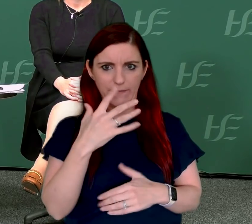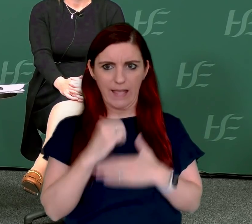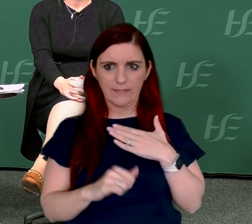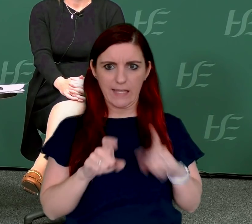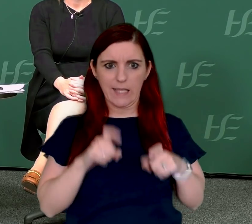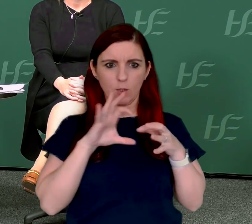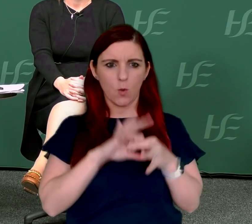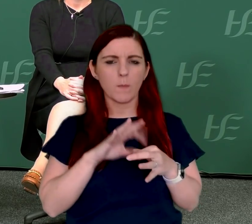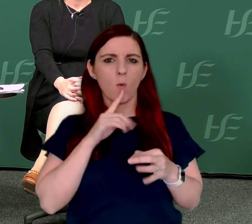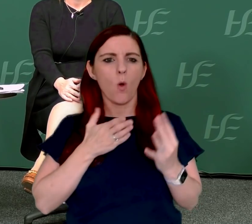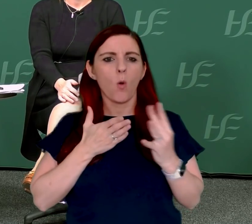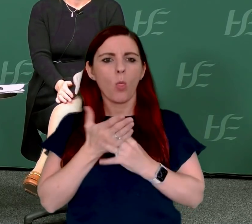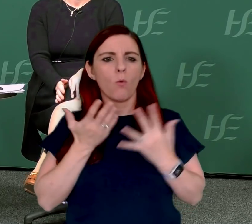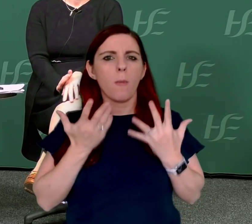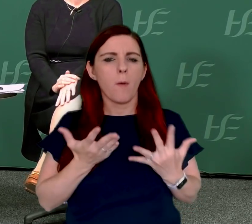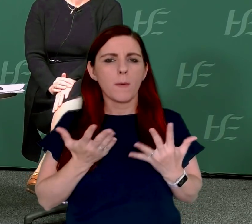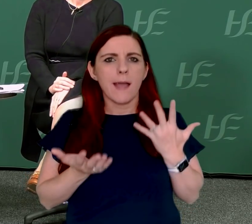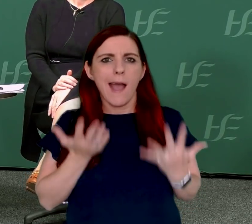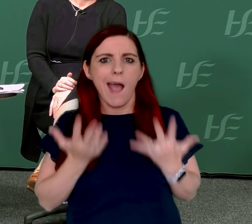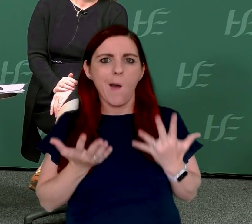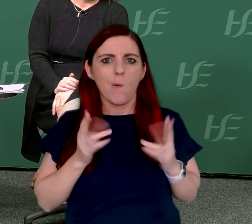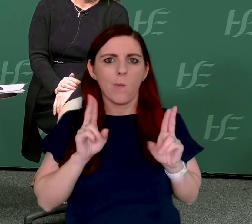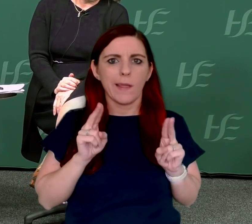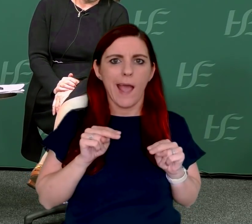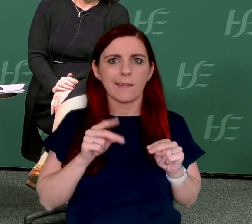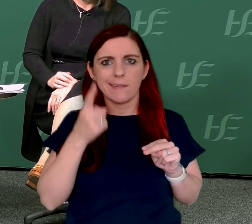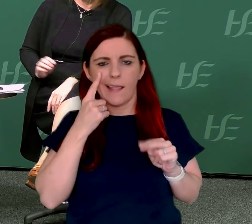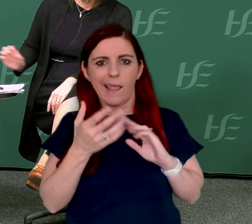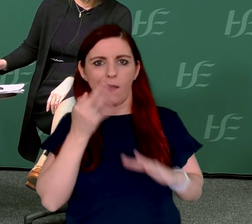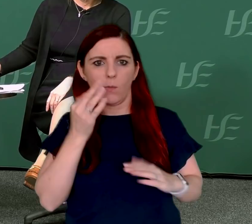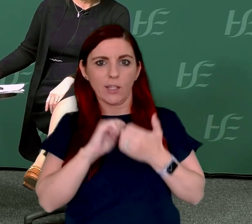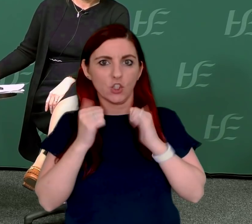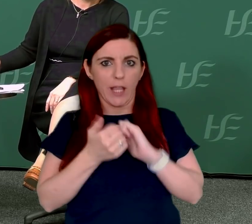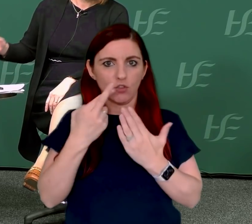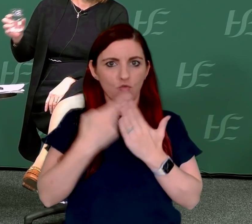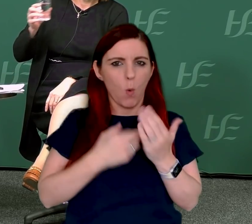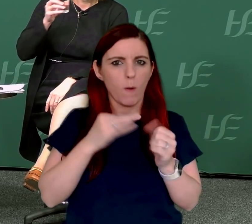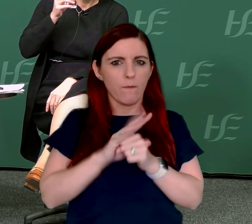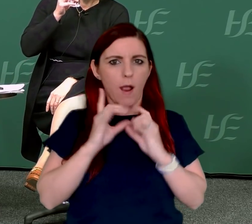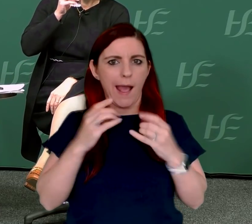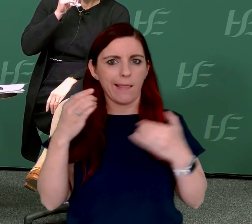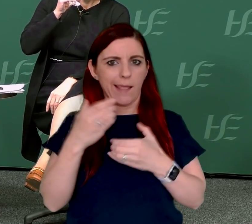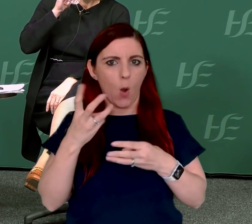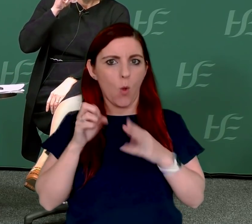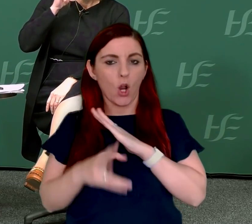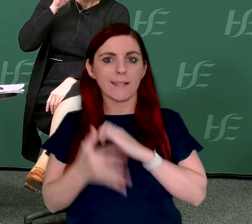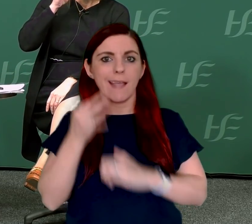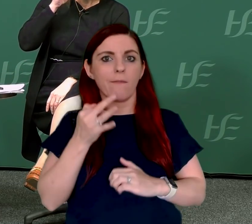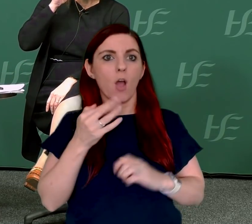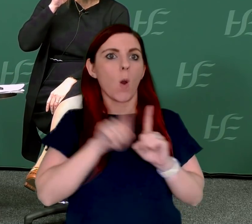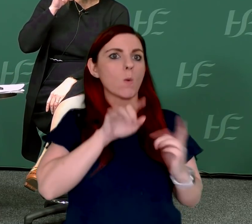working through right now in terms of how a derogation would apply to healthcare workers who would have